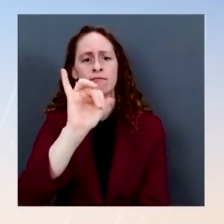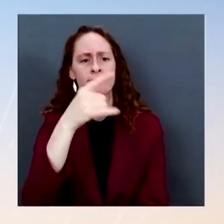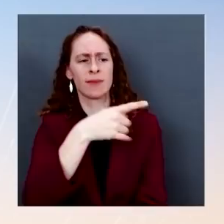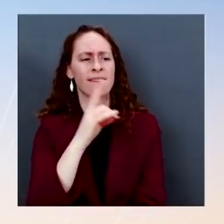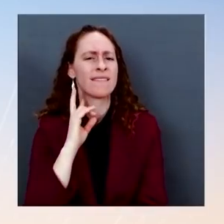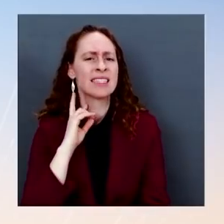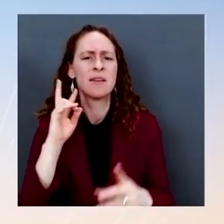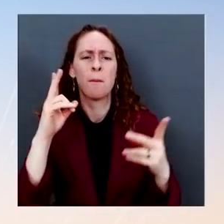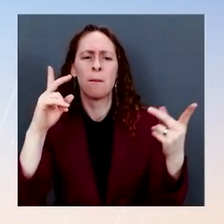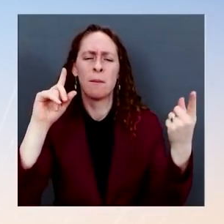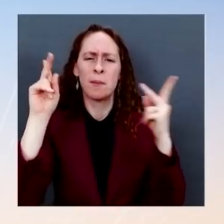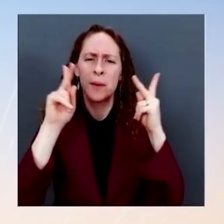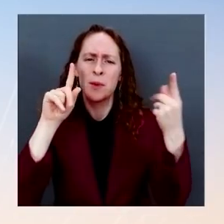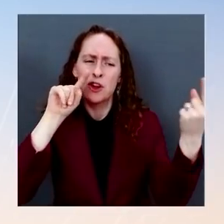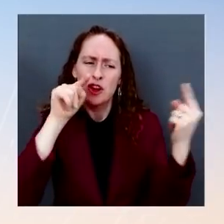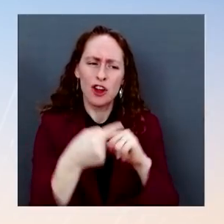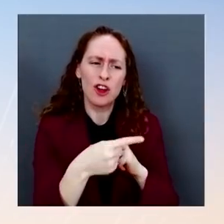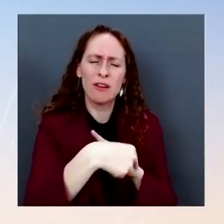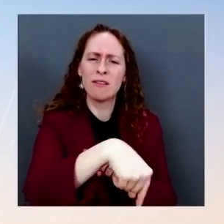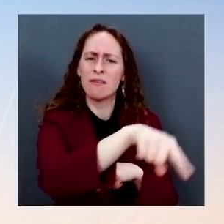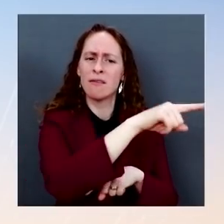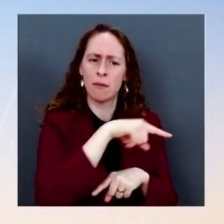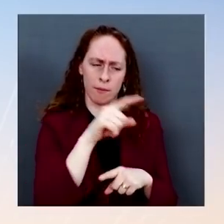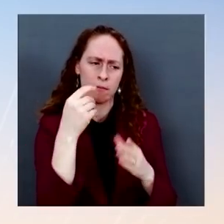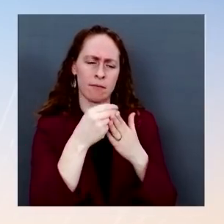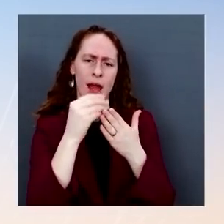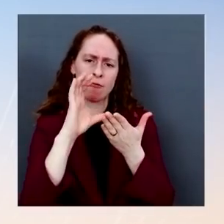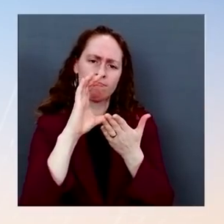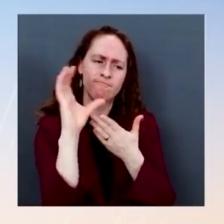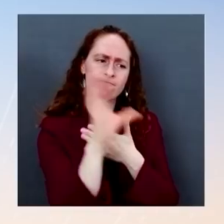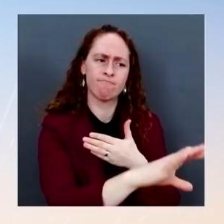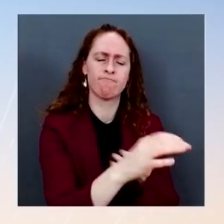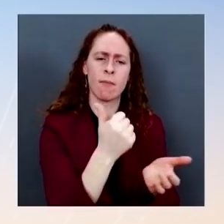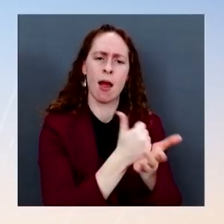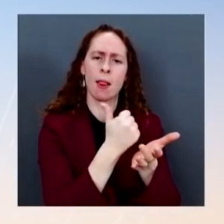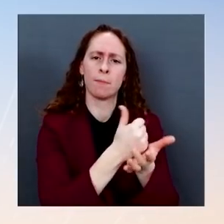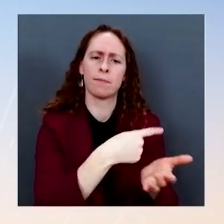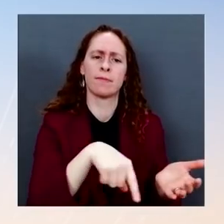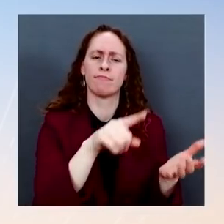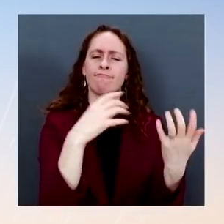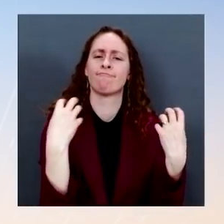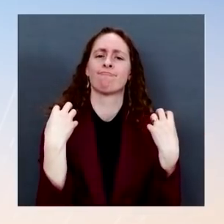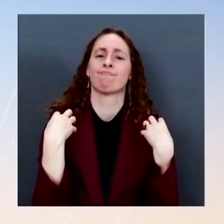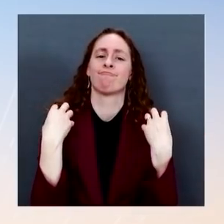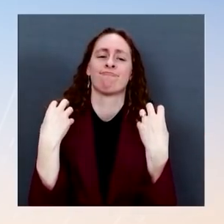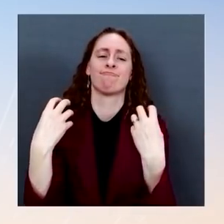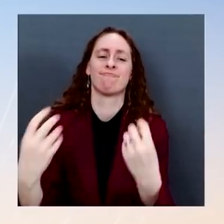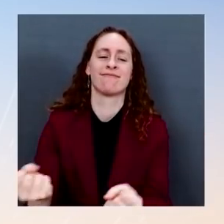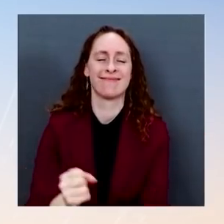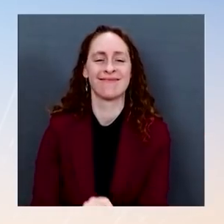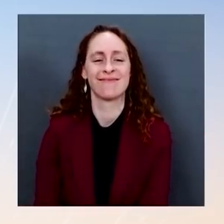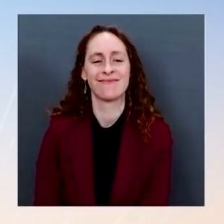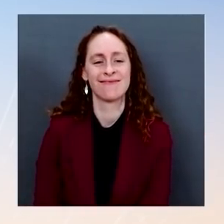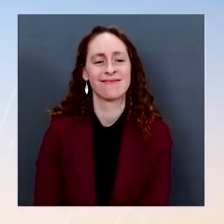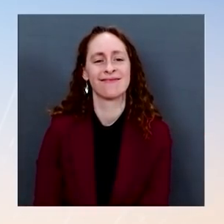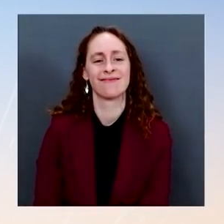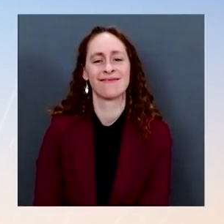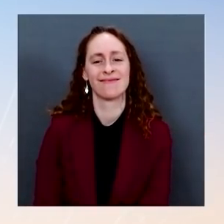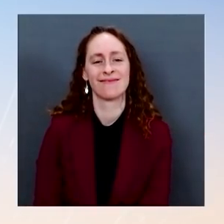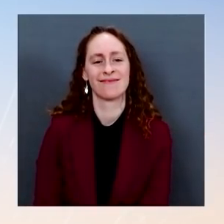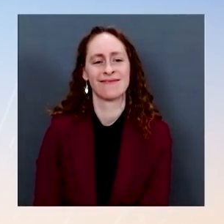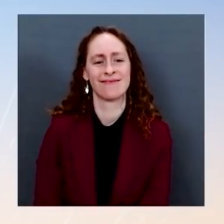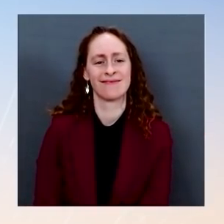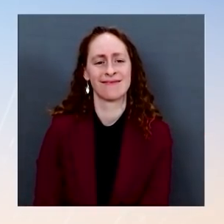that, I would say, since there's space in the back, why don't folks who are standing sit in some of the back seats, just because I know everybody's focused on the spacing